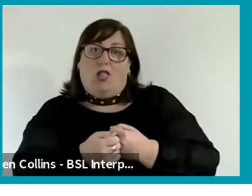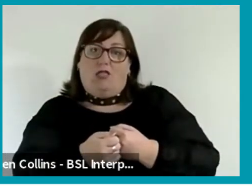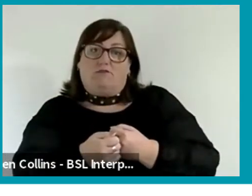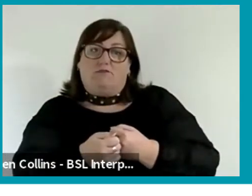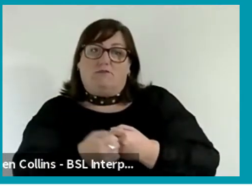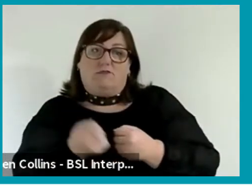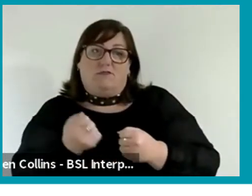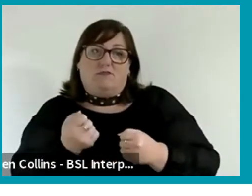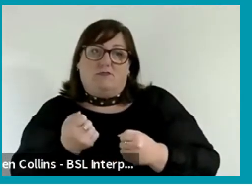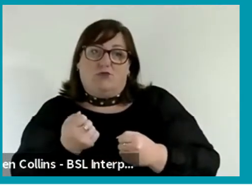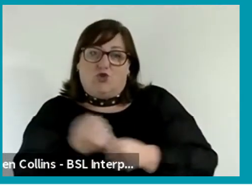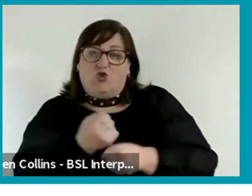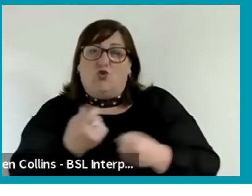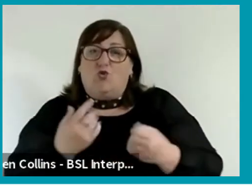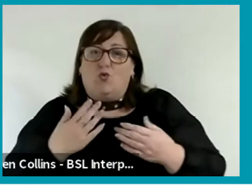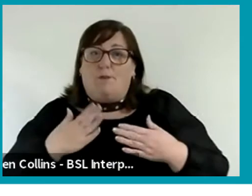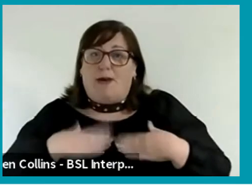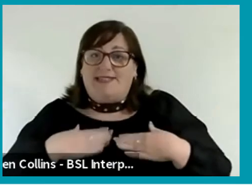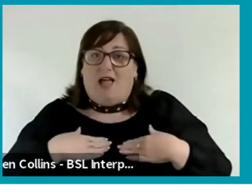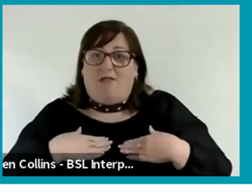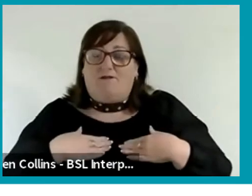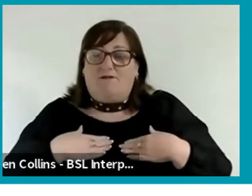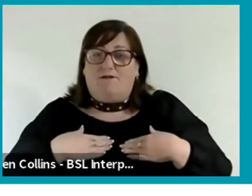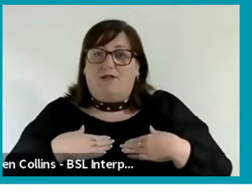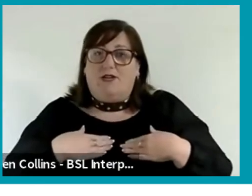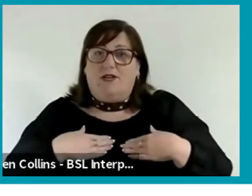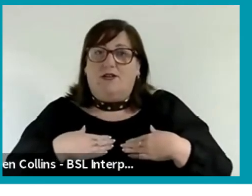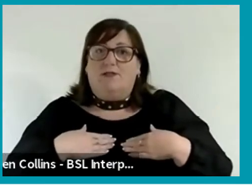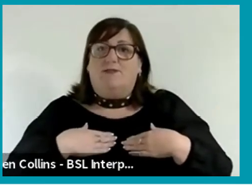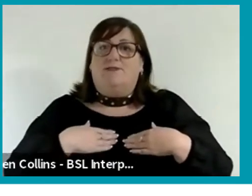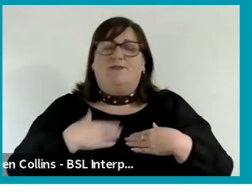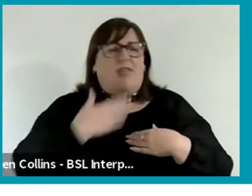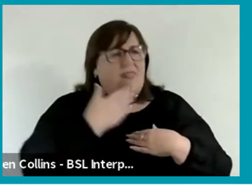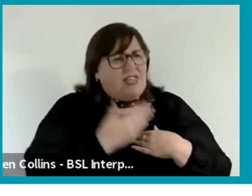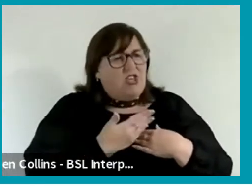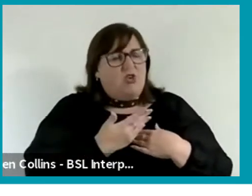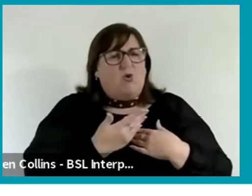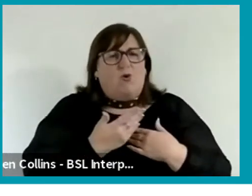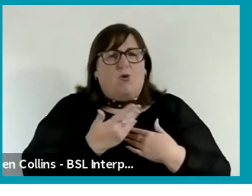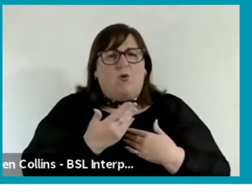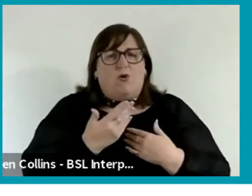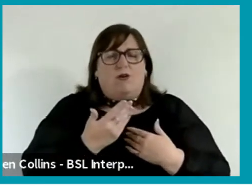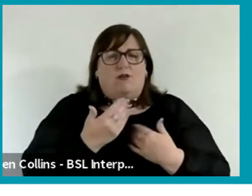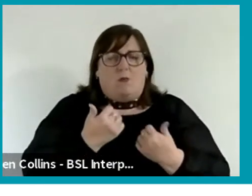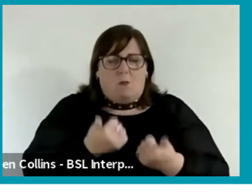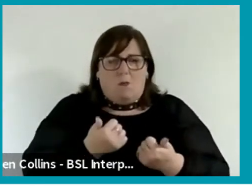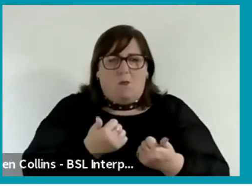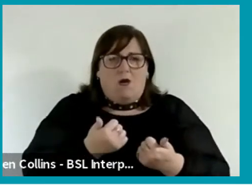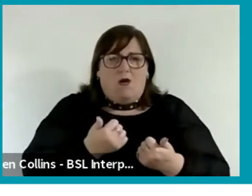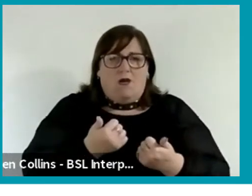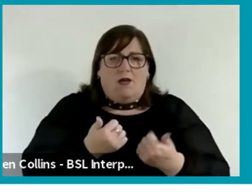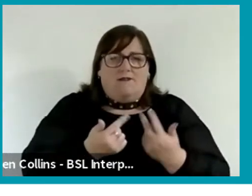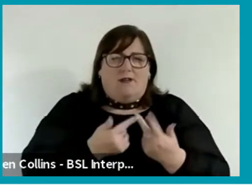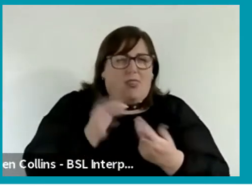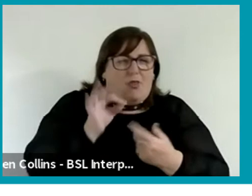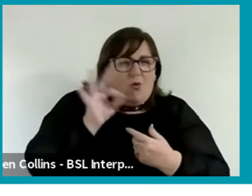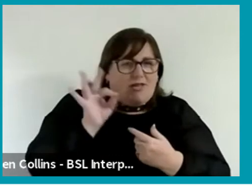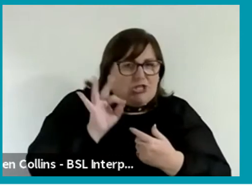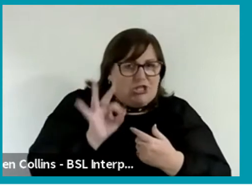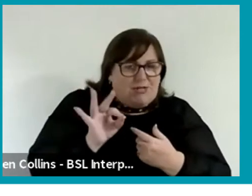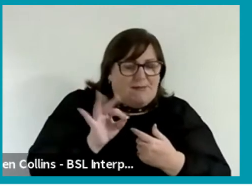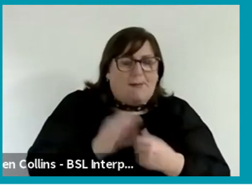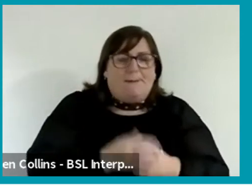you for sharing that. Can I stay with you a little longer and ask you to share some insight